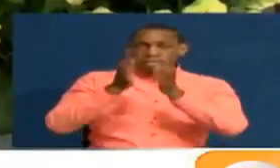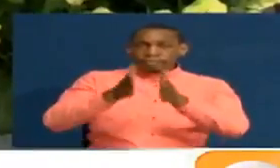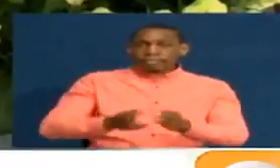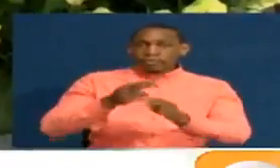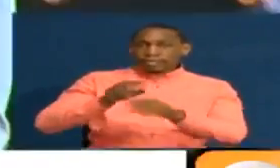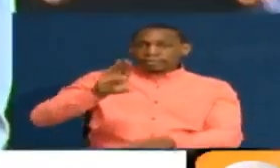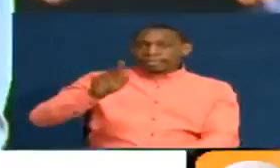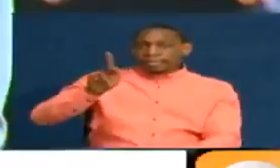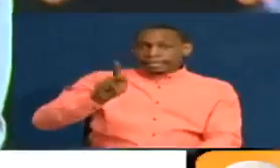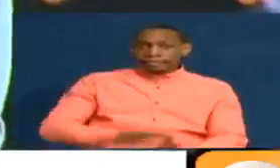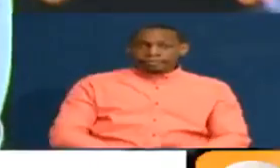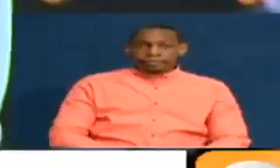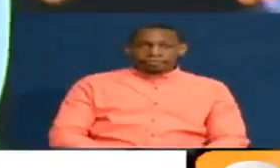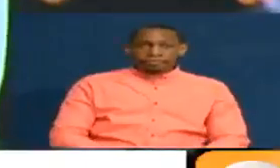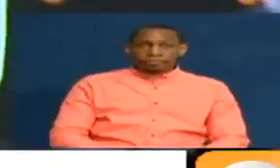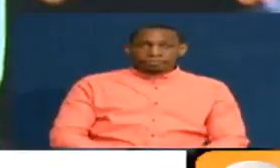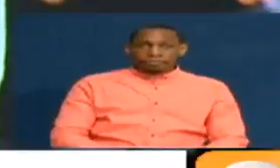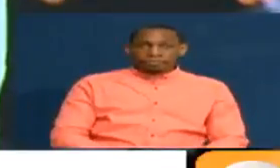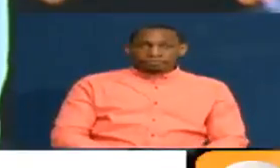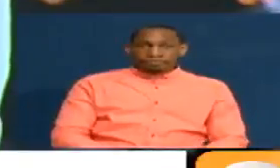industrialist Chris Kirubi.